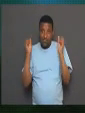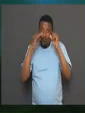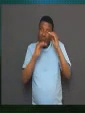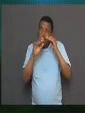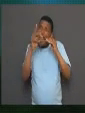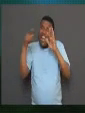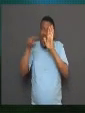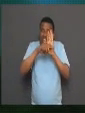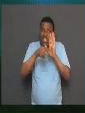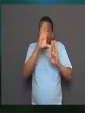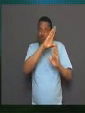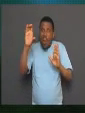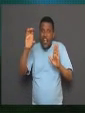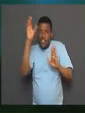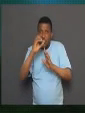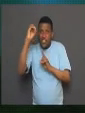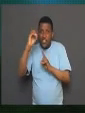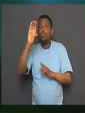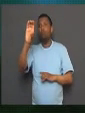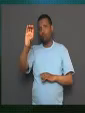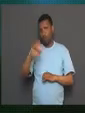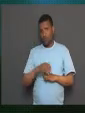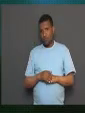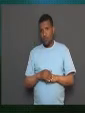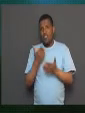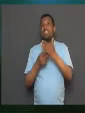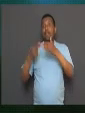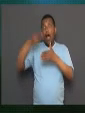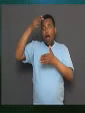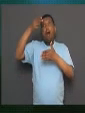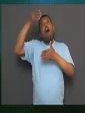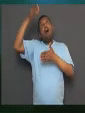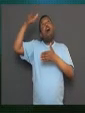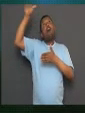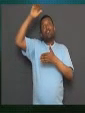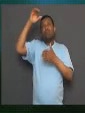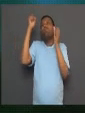negative 100 degrees Celsius at higher altitudes.